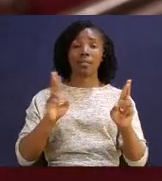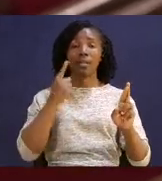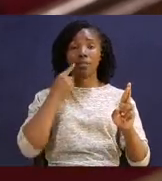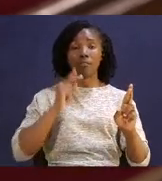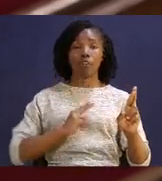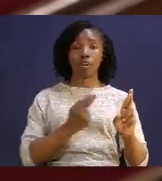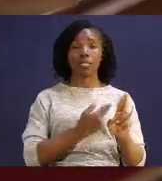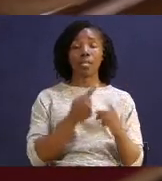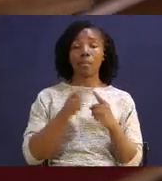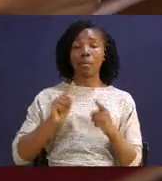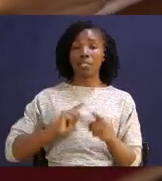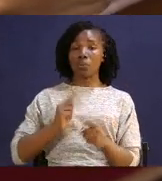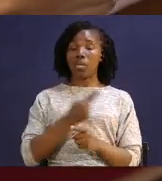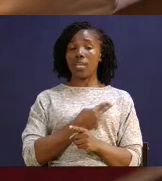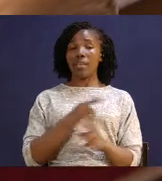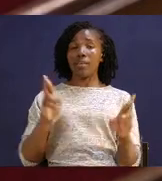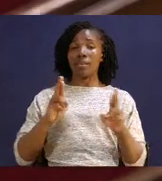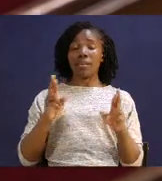but we are not willing to receive it.